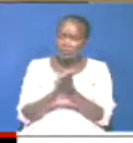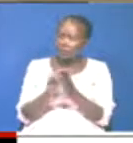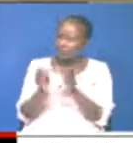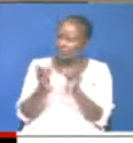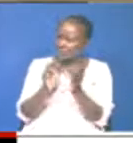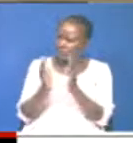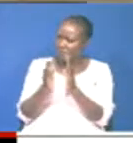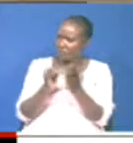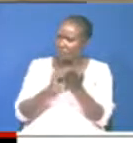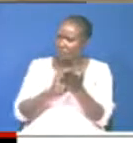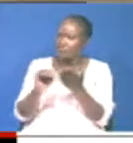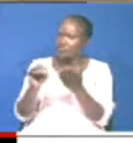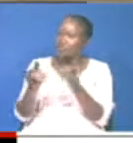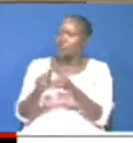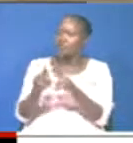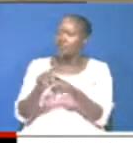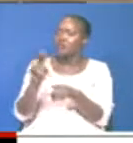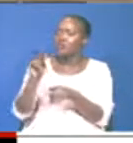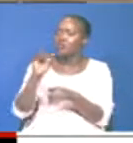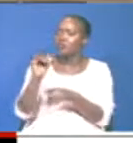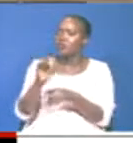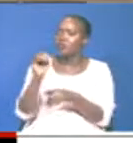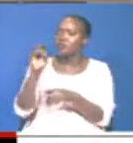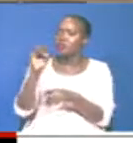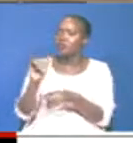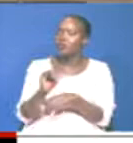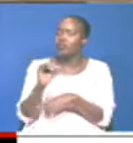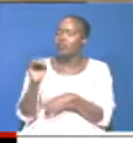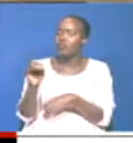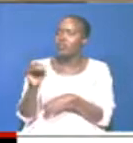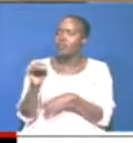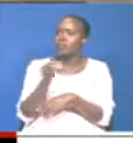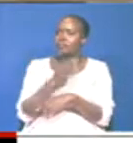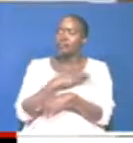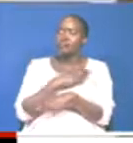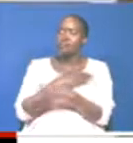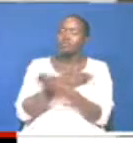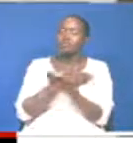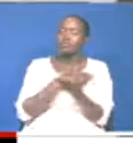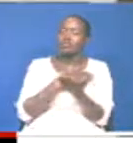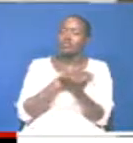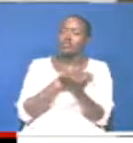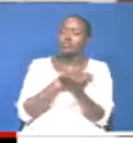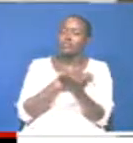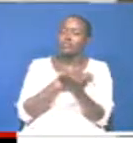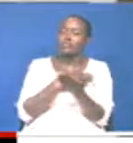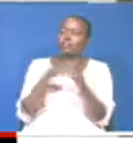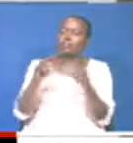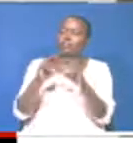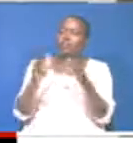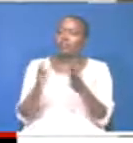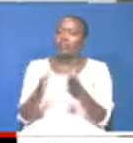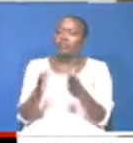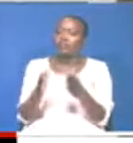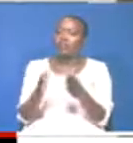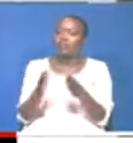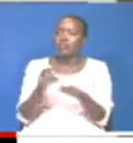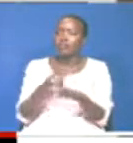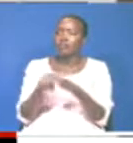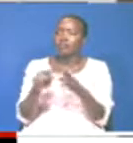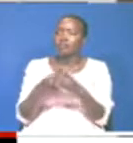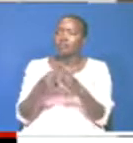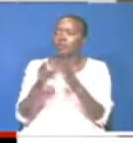this is the same Donjo who through my friend Mohammed Juma Njuguna, who was actually my supervisor. Mm-hmm. You know, when I started reading